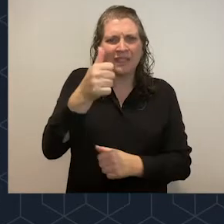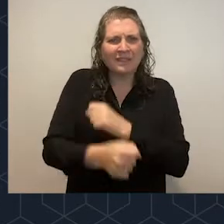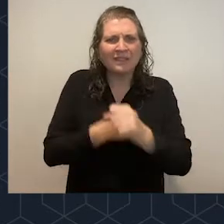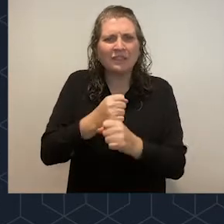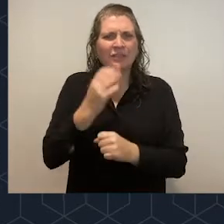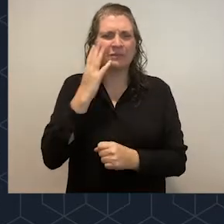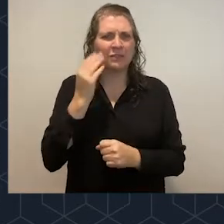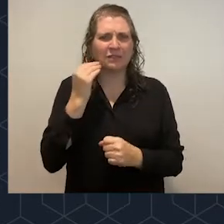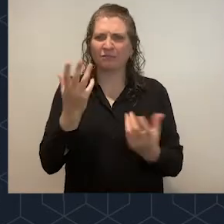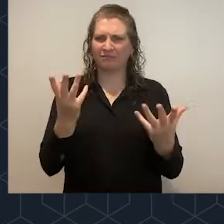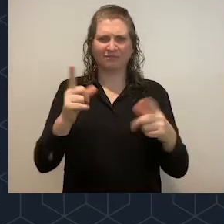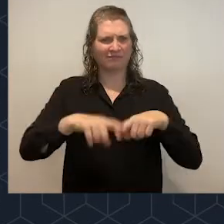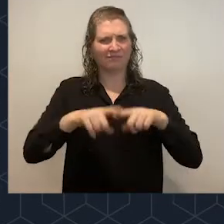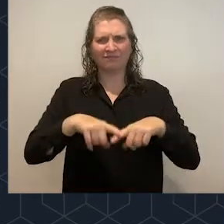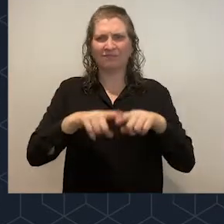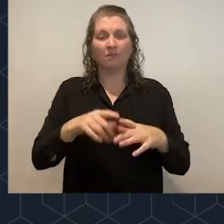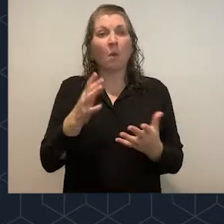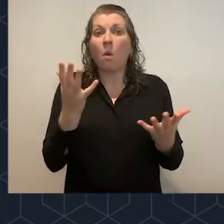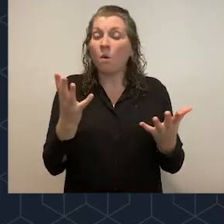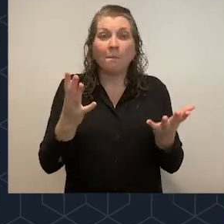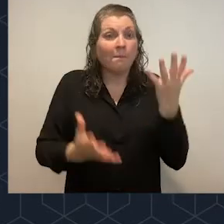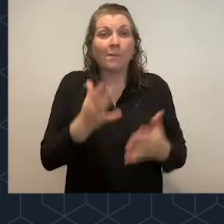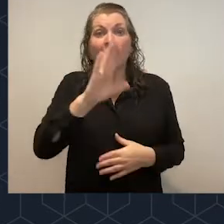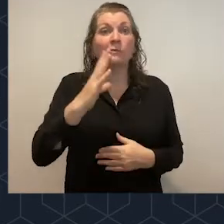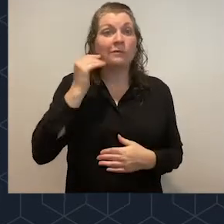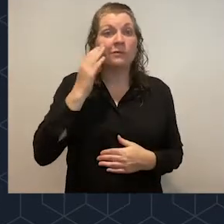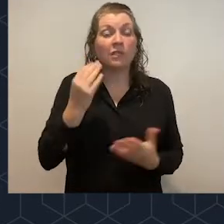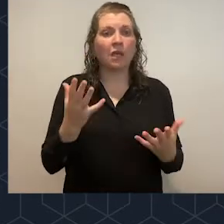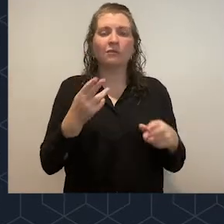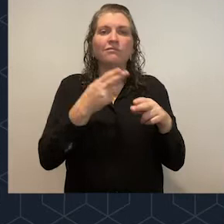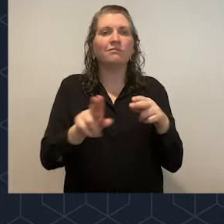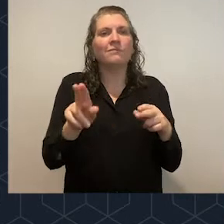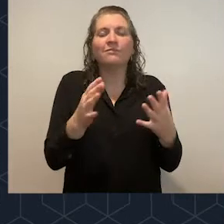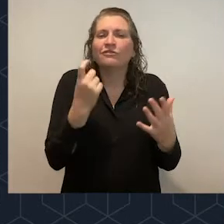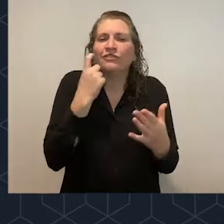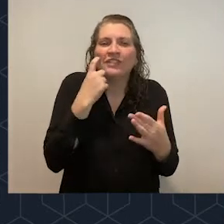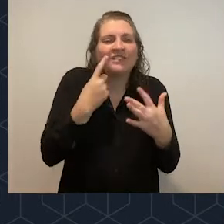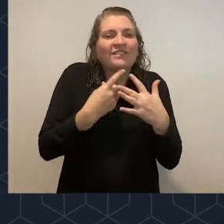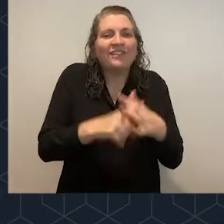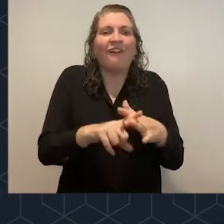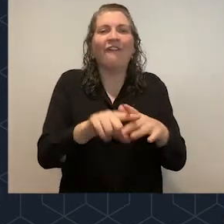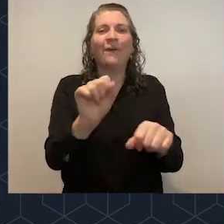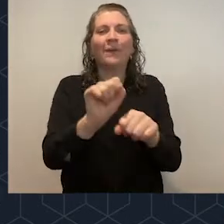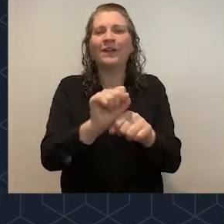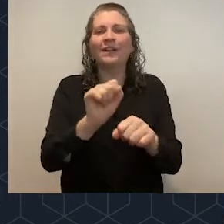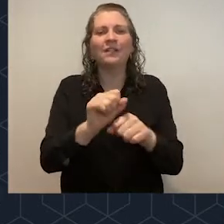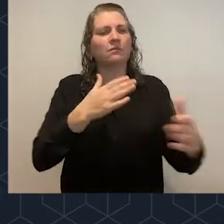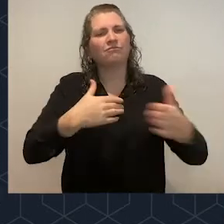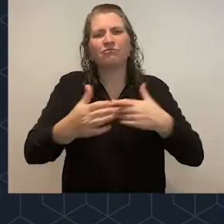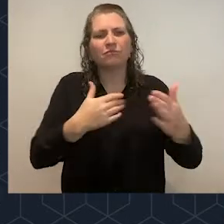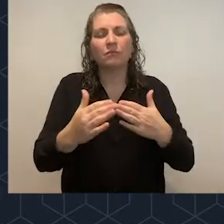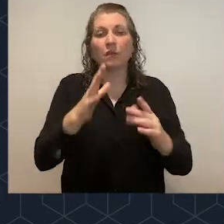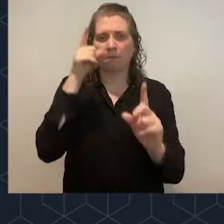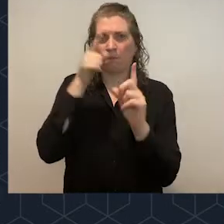you're a university hire, we highly recommend a 1-pager. If it's an industry professional that has, you know, 10+ years